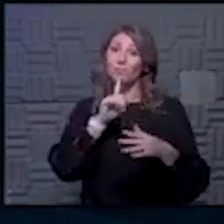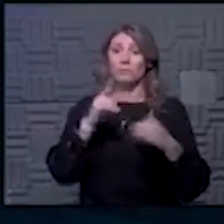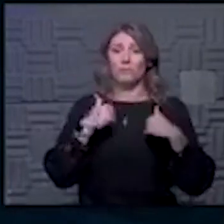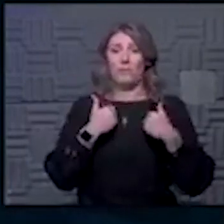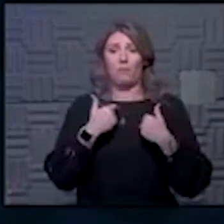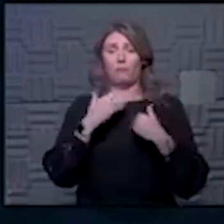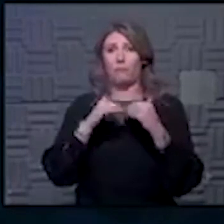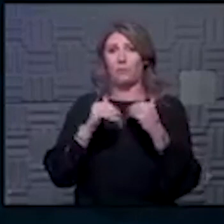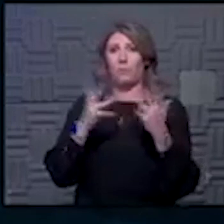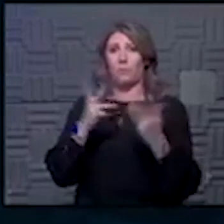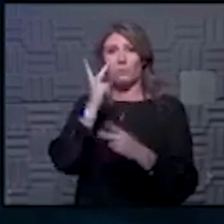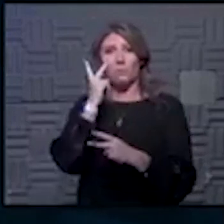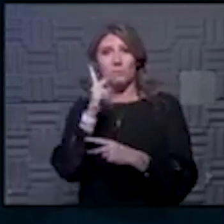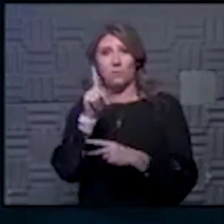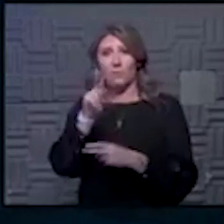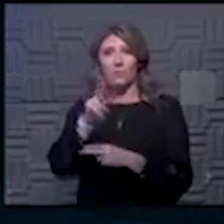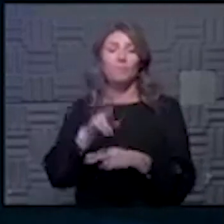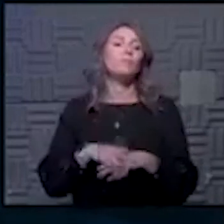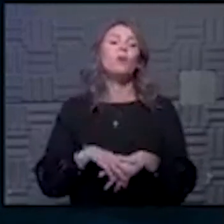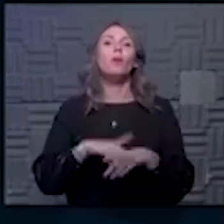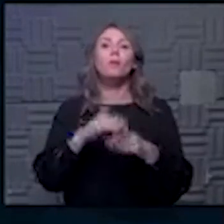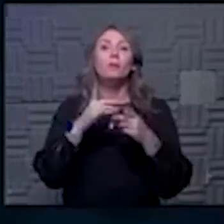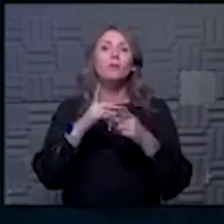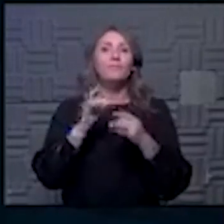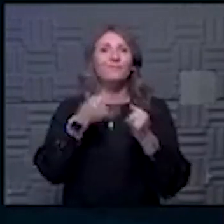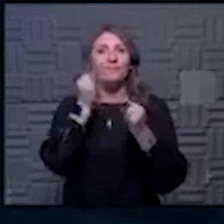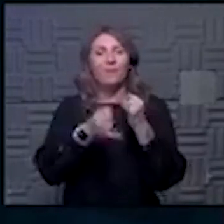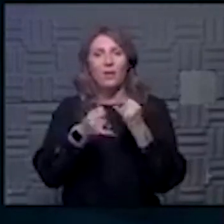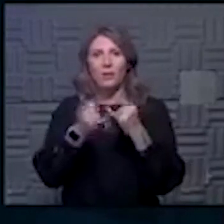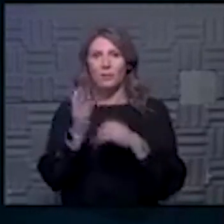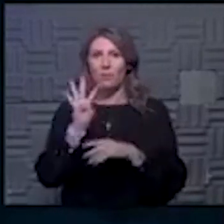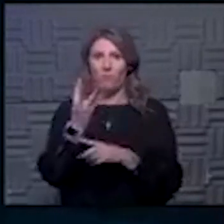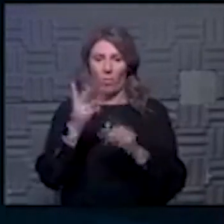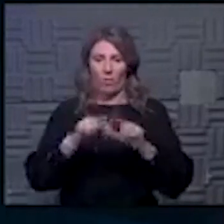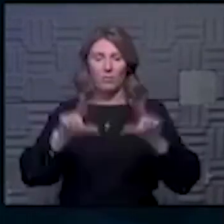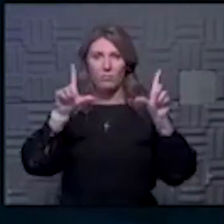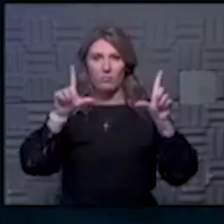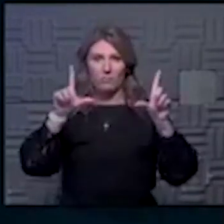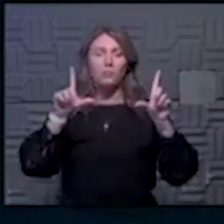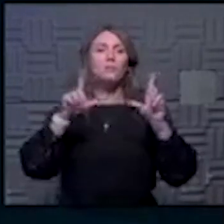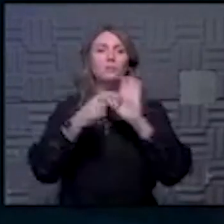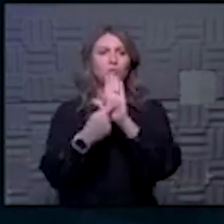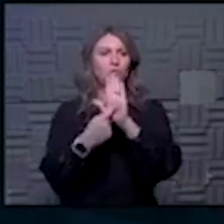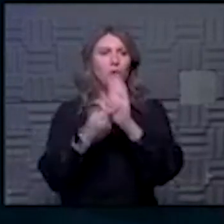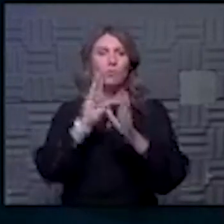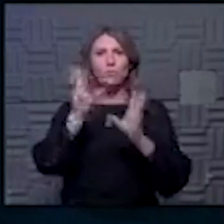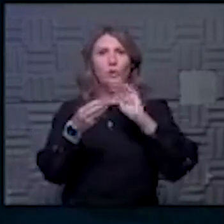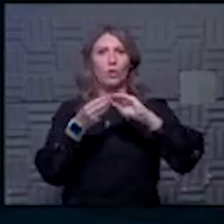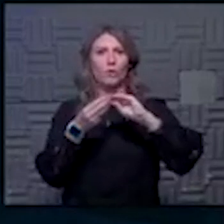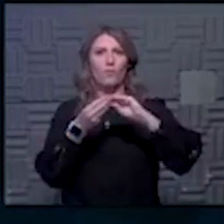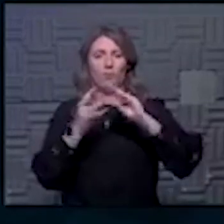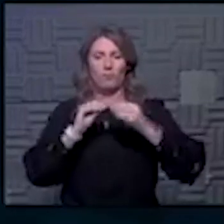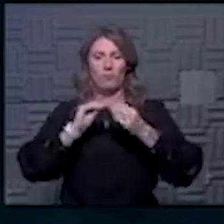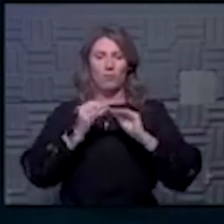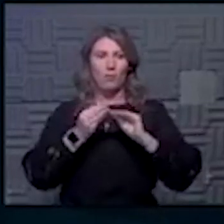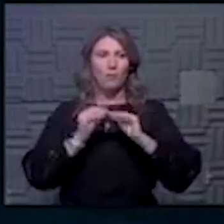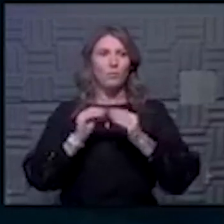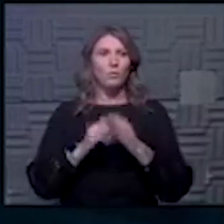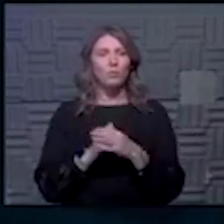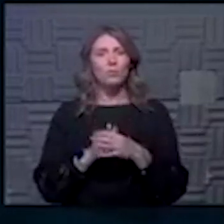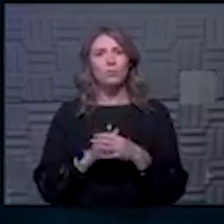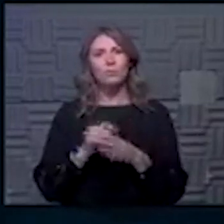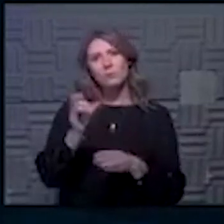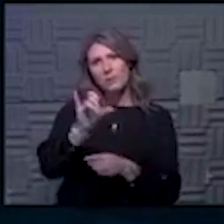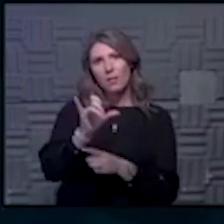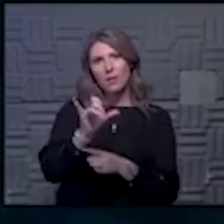KU. And then finally, that fourth slide just shows our overall numbers. Like